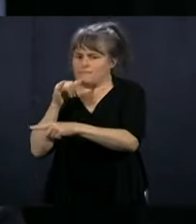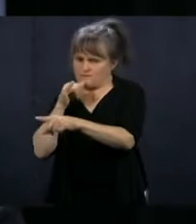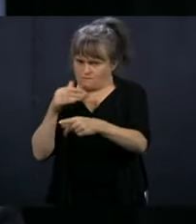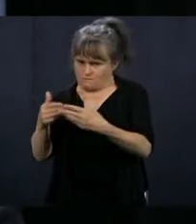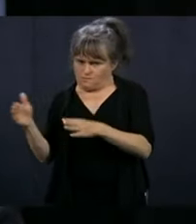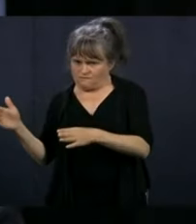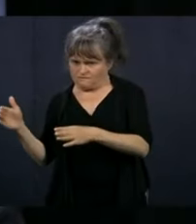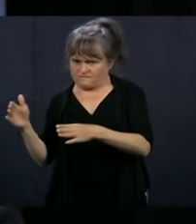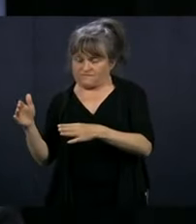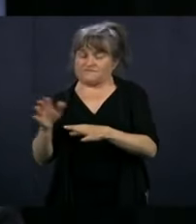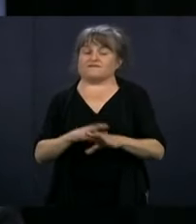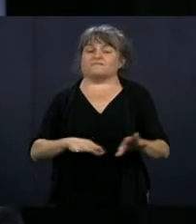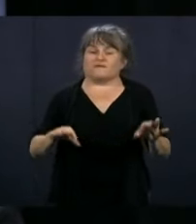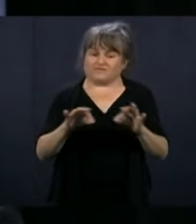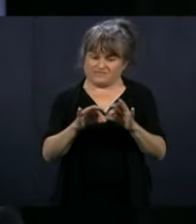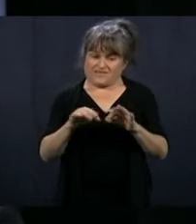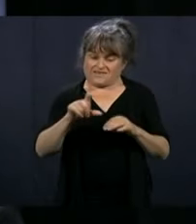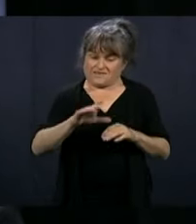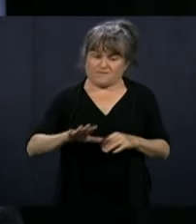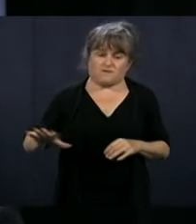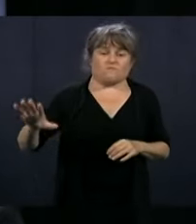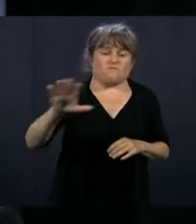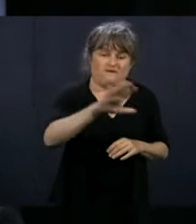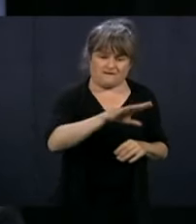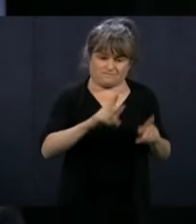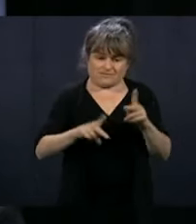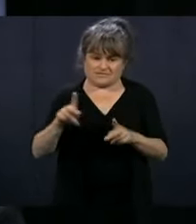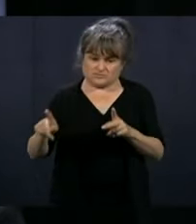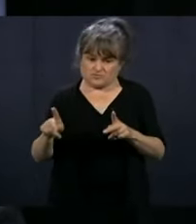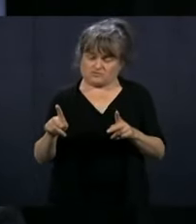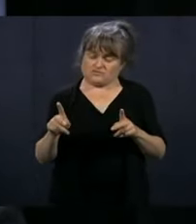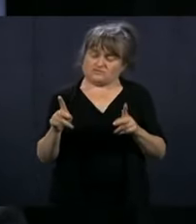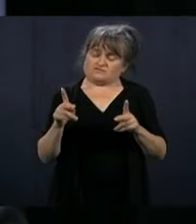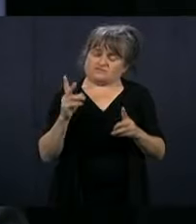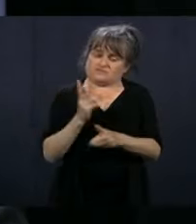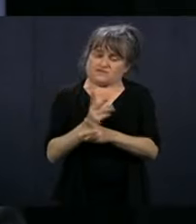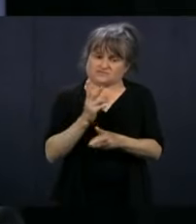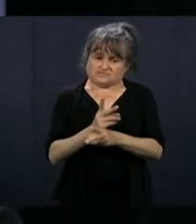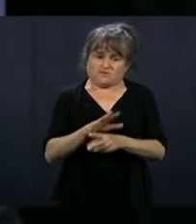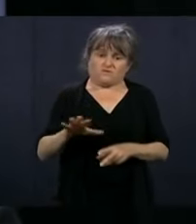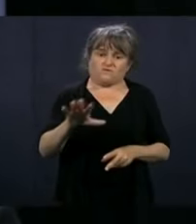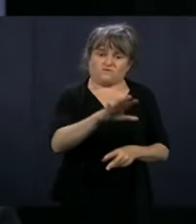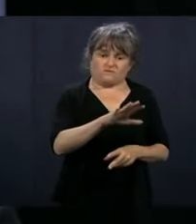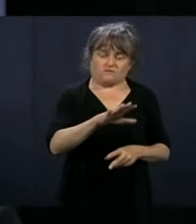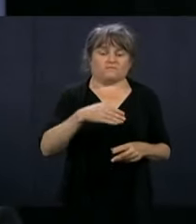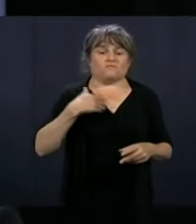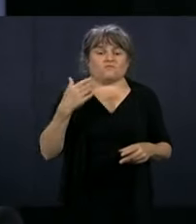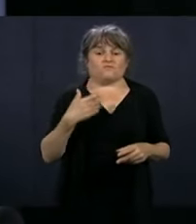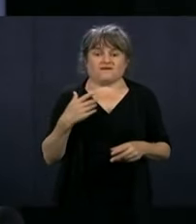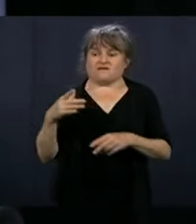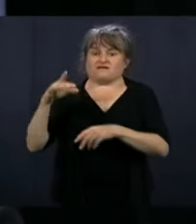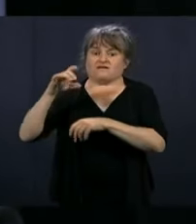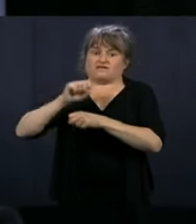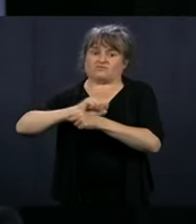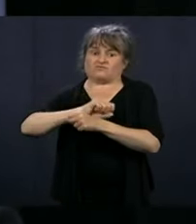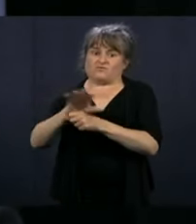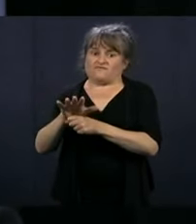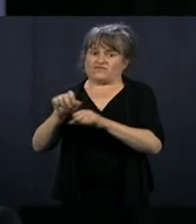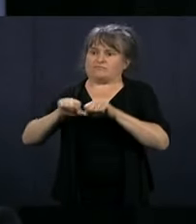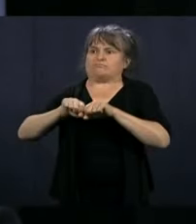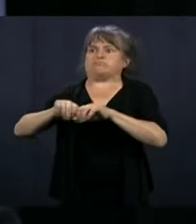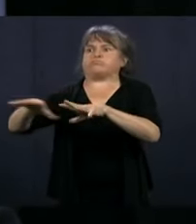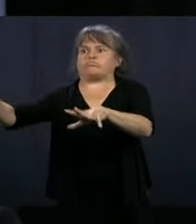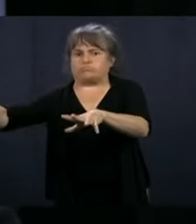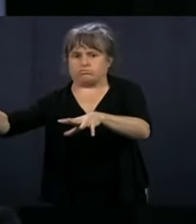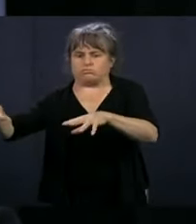for the good of all of Quebec society. The last thing that we want is to have an increase of the spread